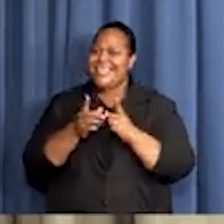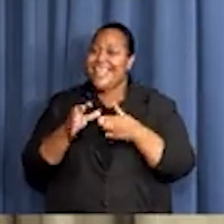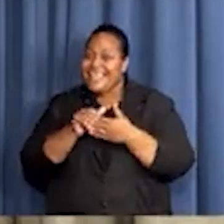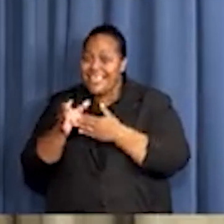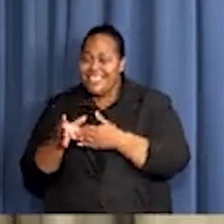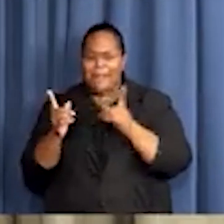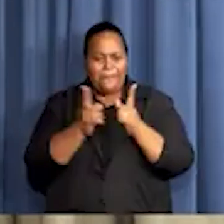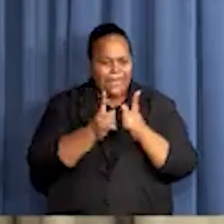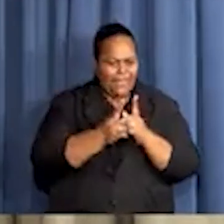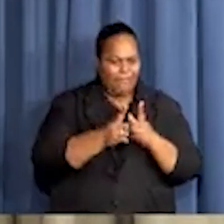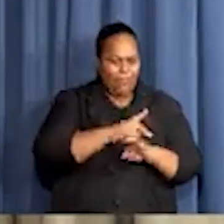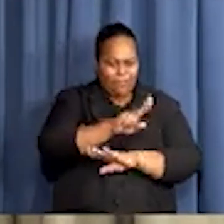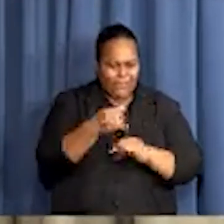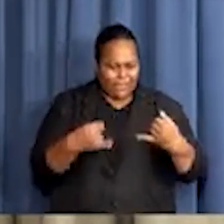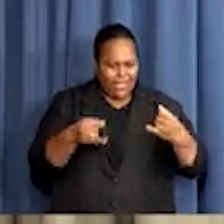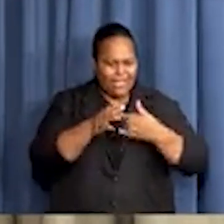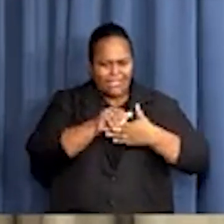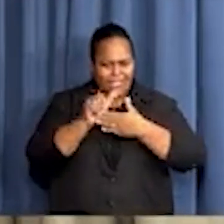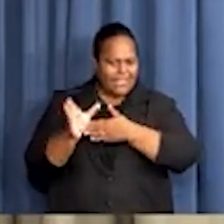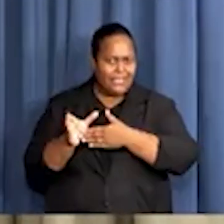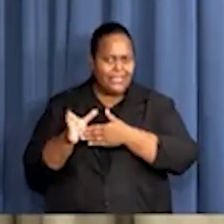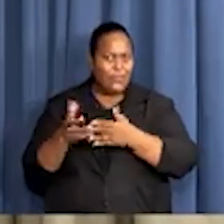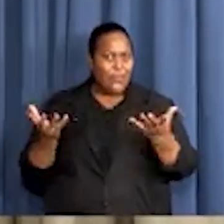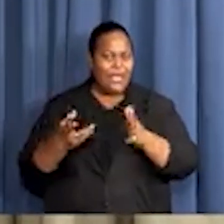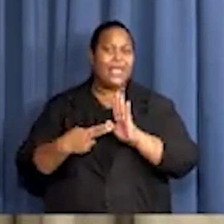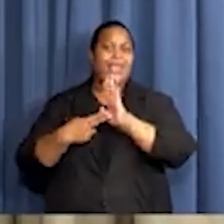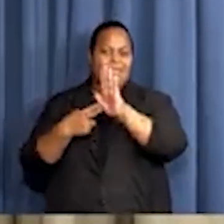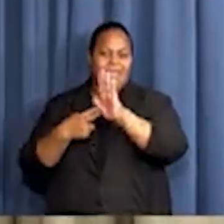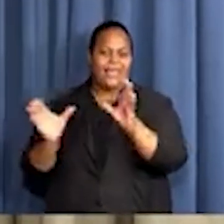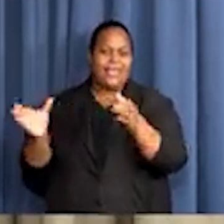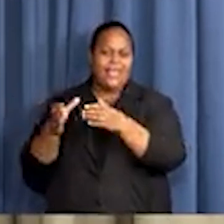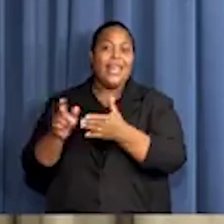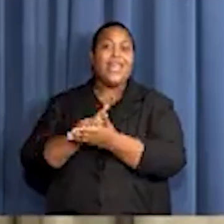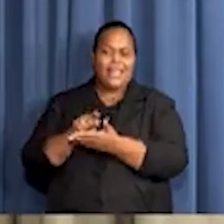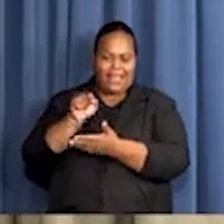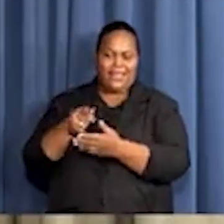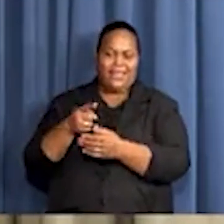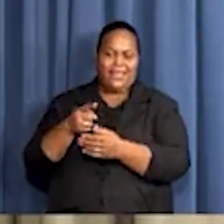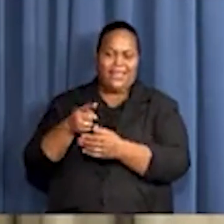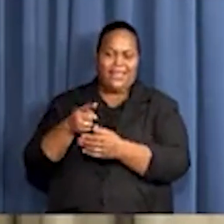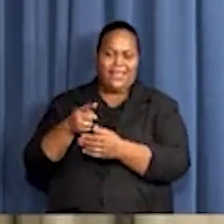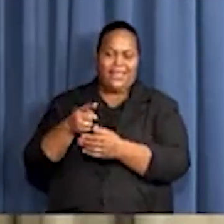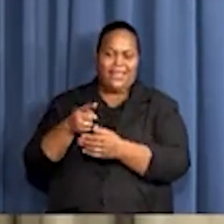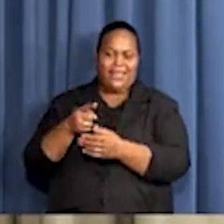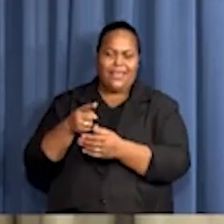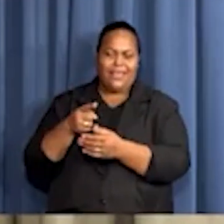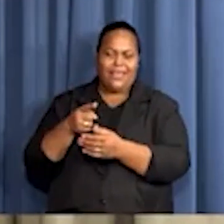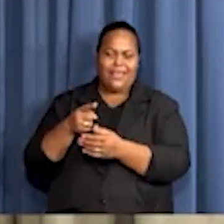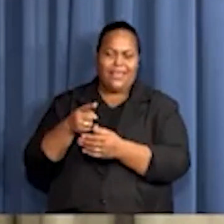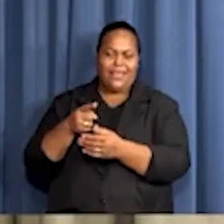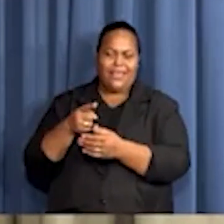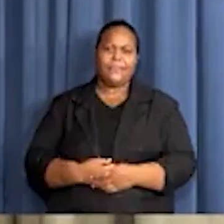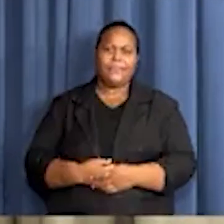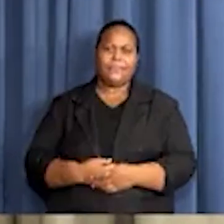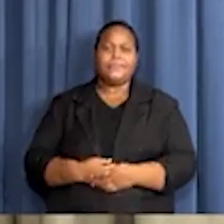Pacific Islands leaders in Nandi later that month. It is also